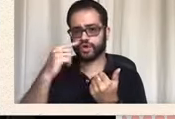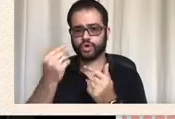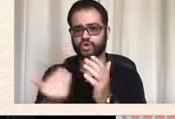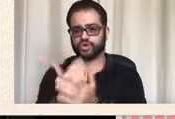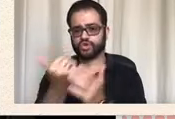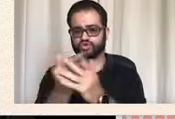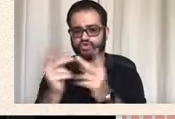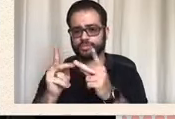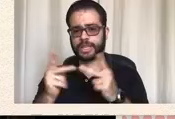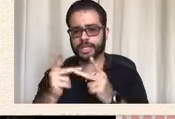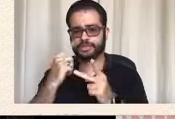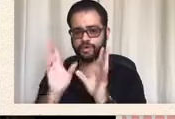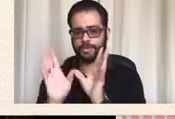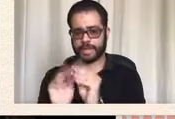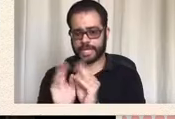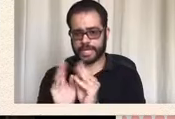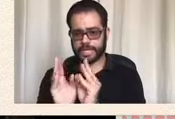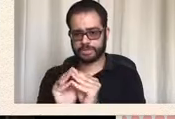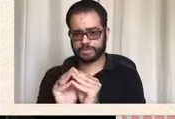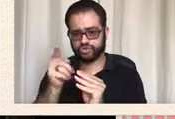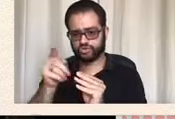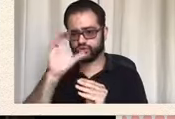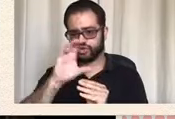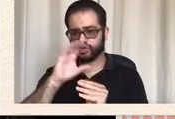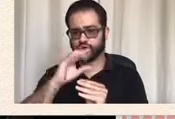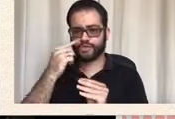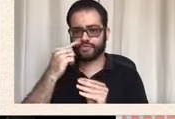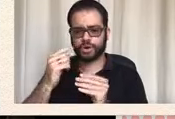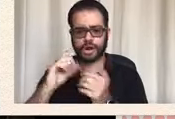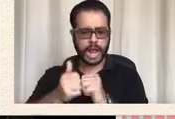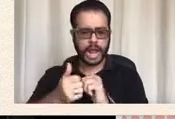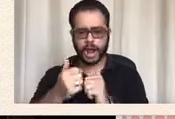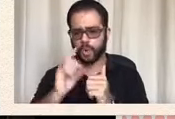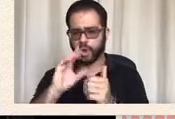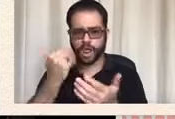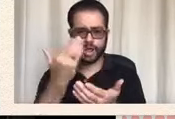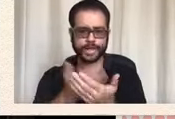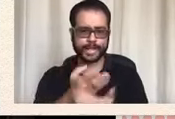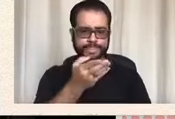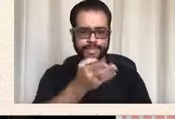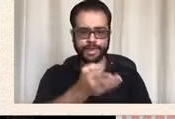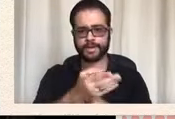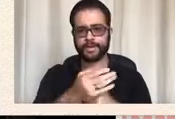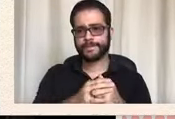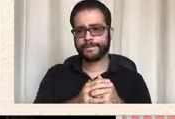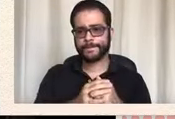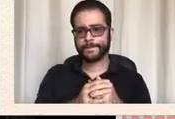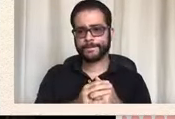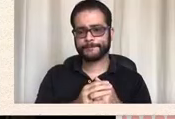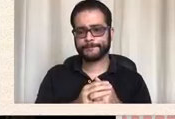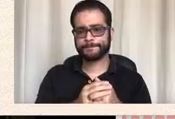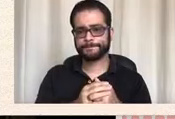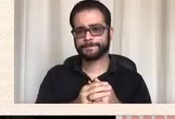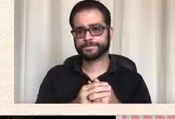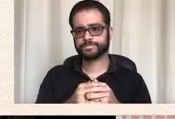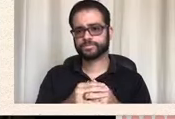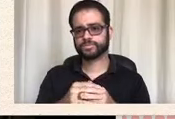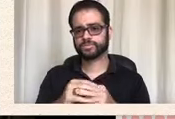you're going to get there, all that realistic planning